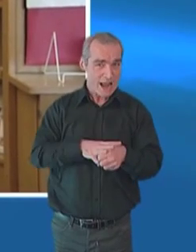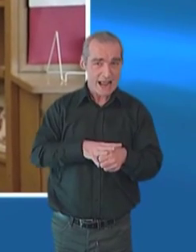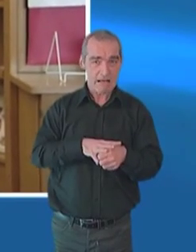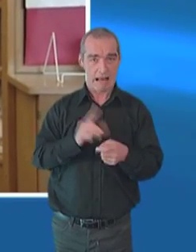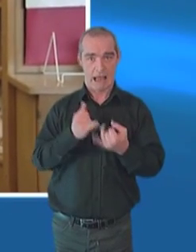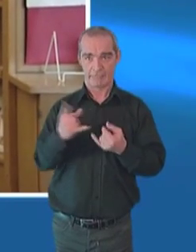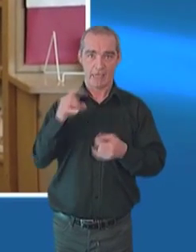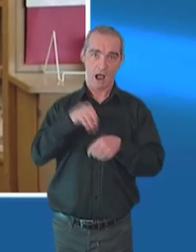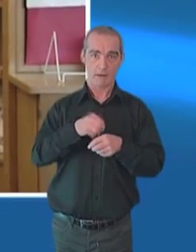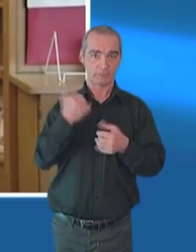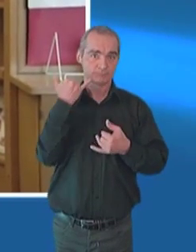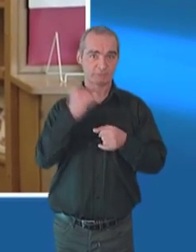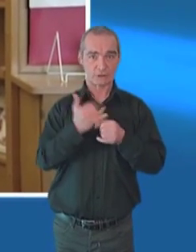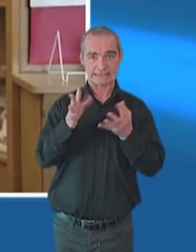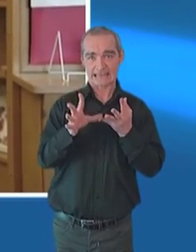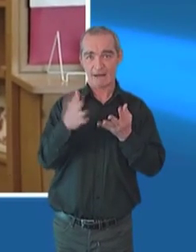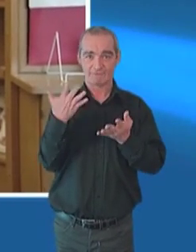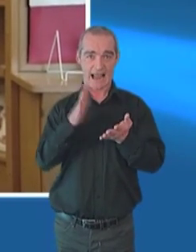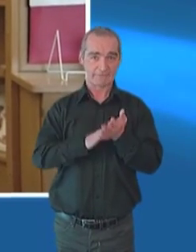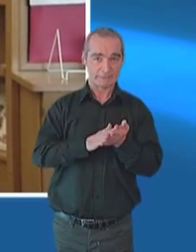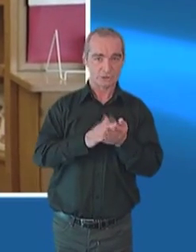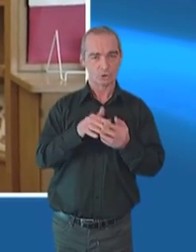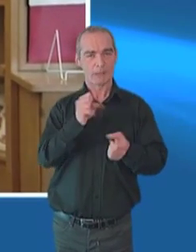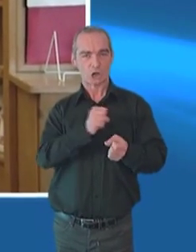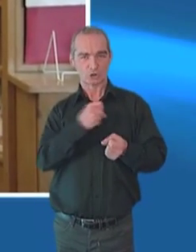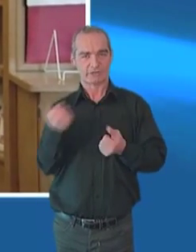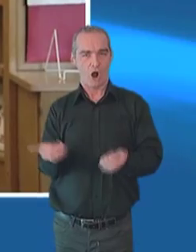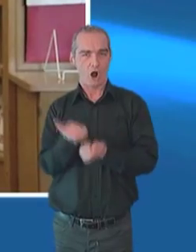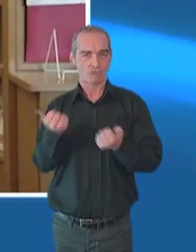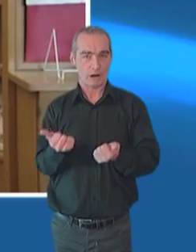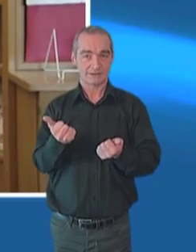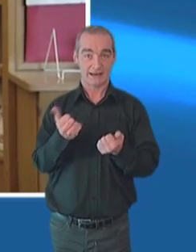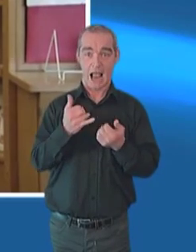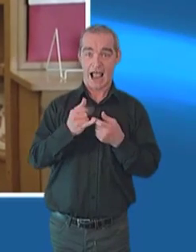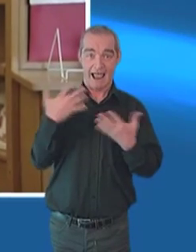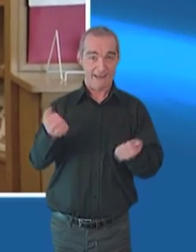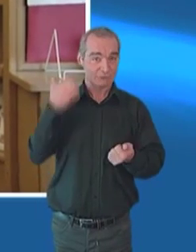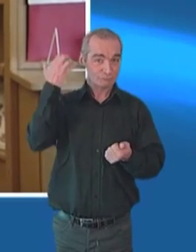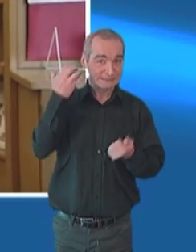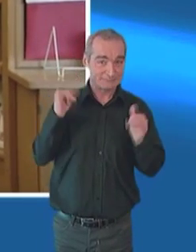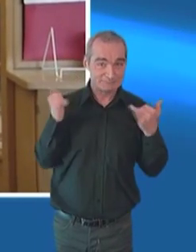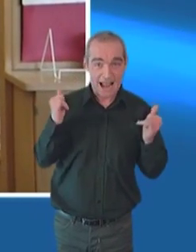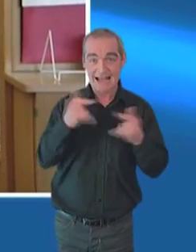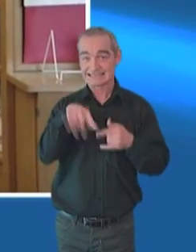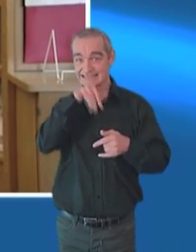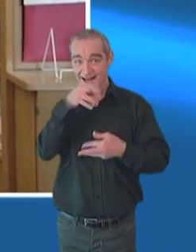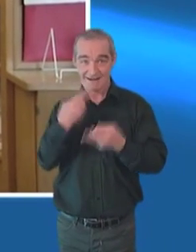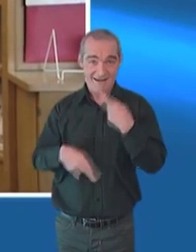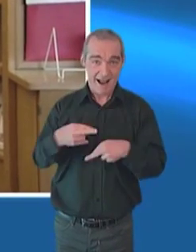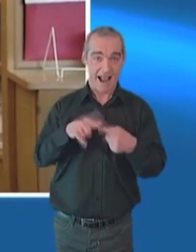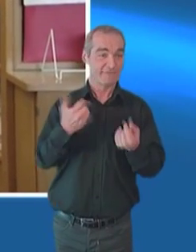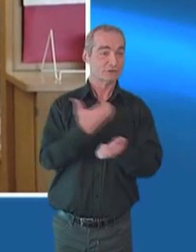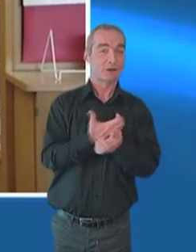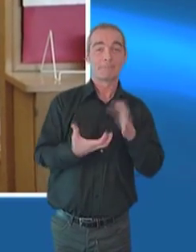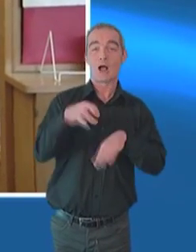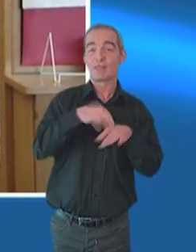worried, there's no problem, she's doing well. Like, they took 5 or 10 minutes out of their day to reassure me. It's no problem. They've lovely Christmas parties here. Santa